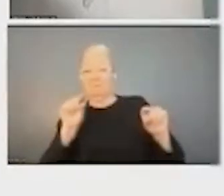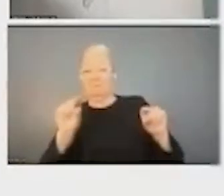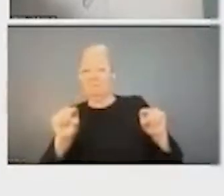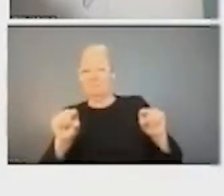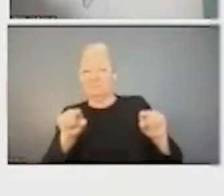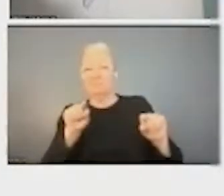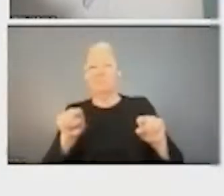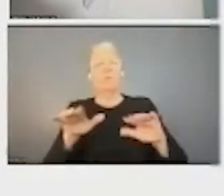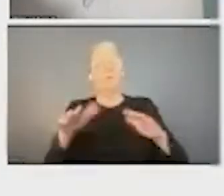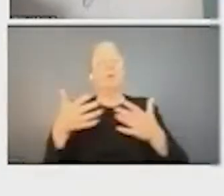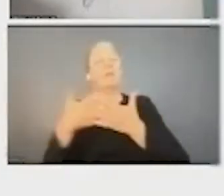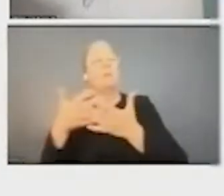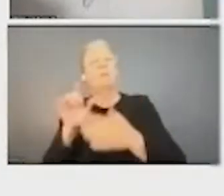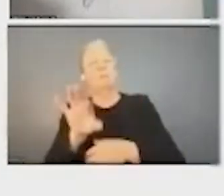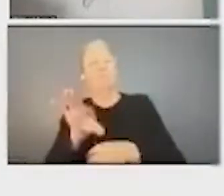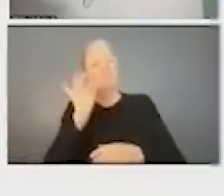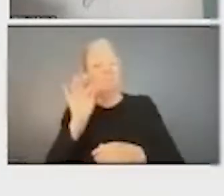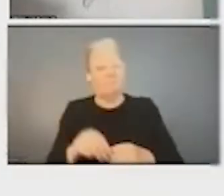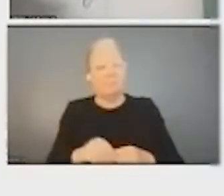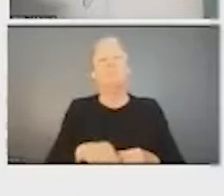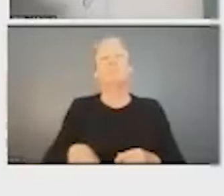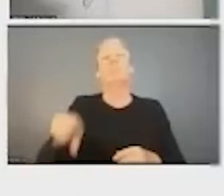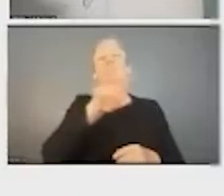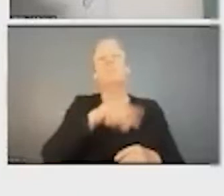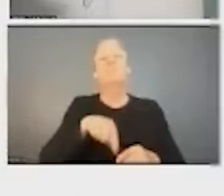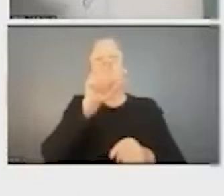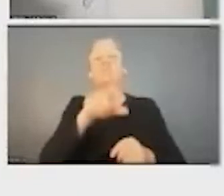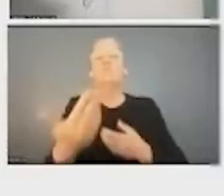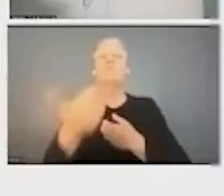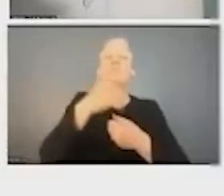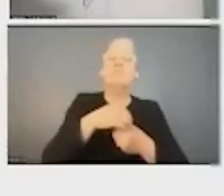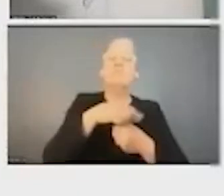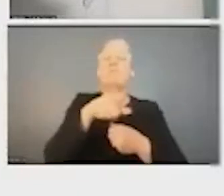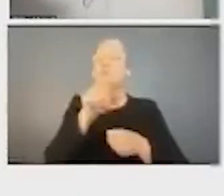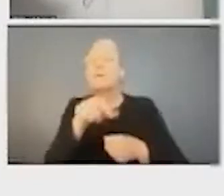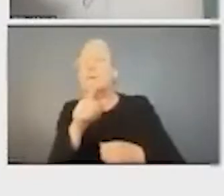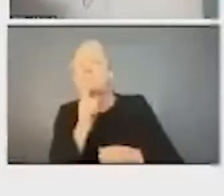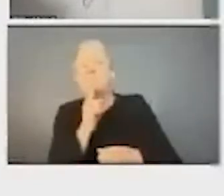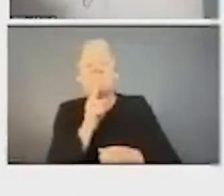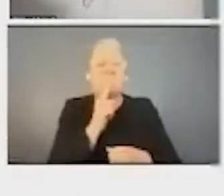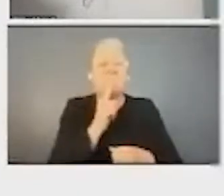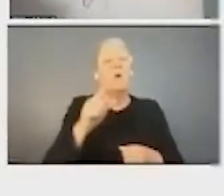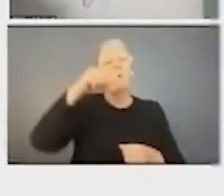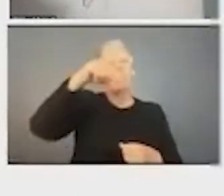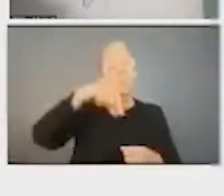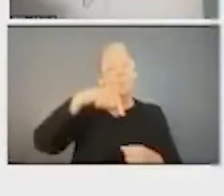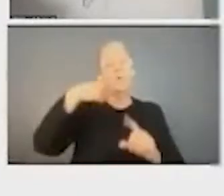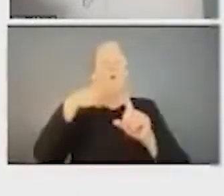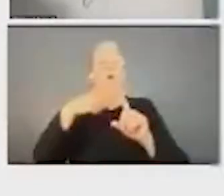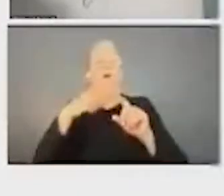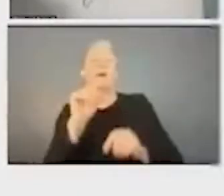Participants can ask questions to any speaker or panelist during the event in the Q&A section at the bottom of your